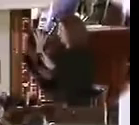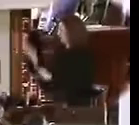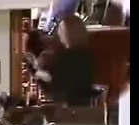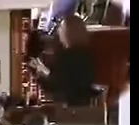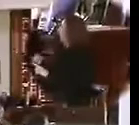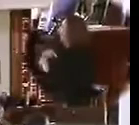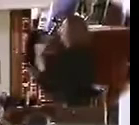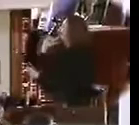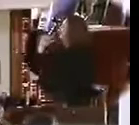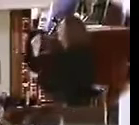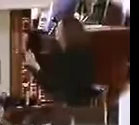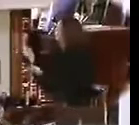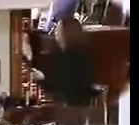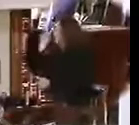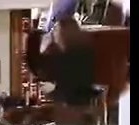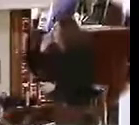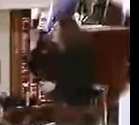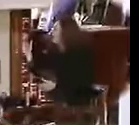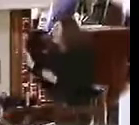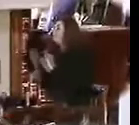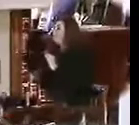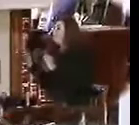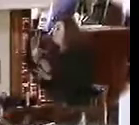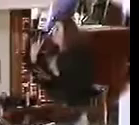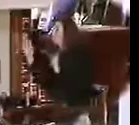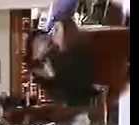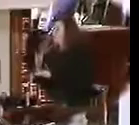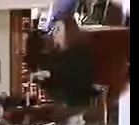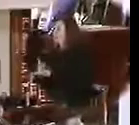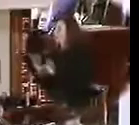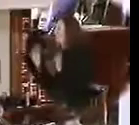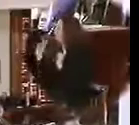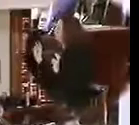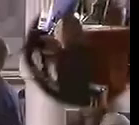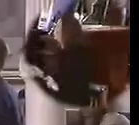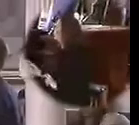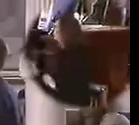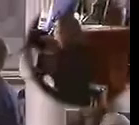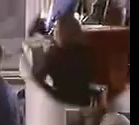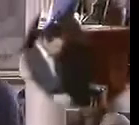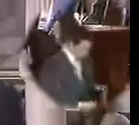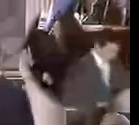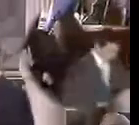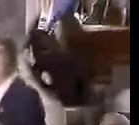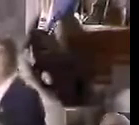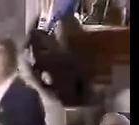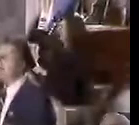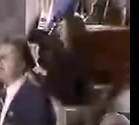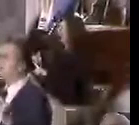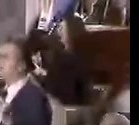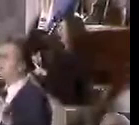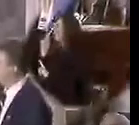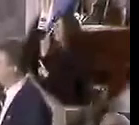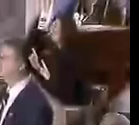can guarantee you that every day more and more people are talking about this issue. It is not a matter of if, but when. And